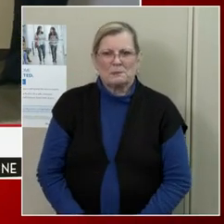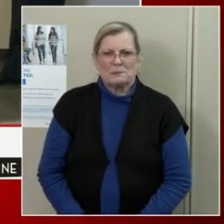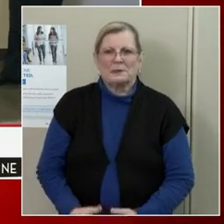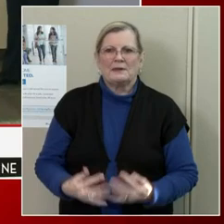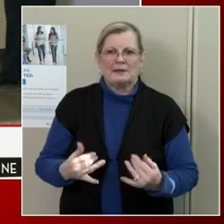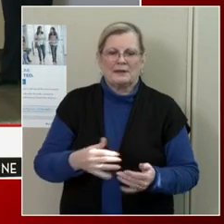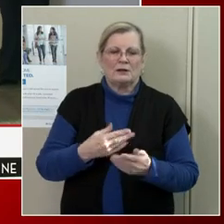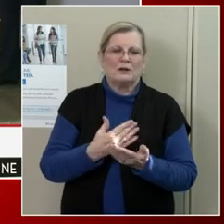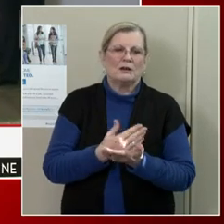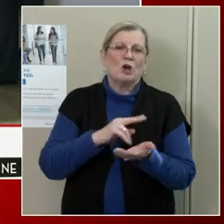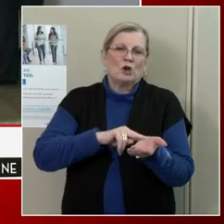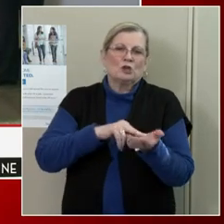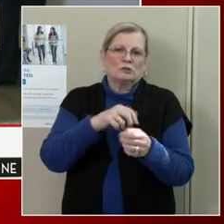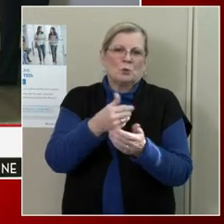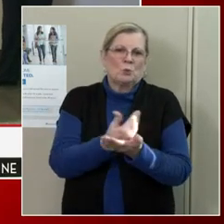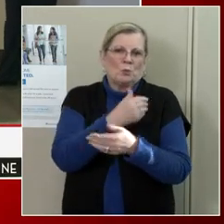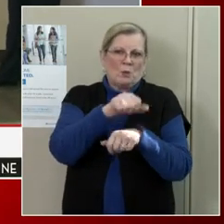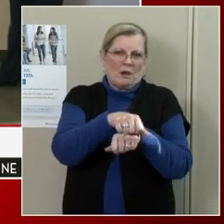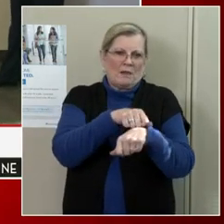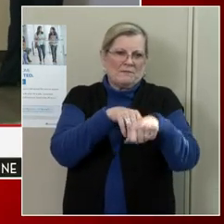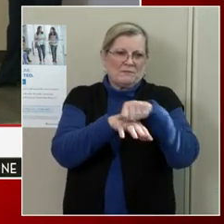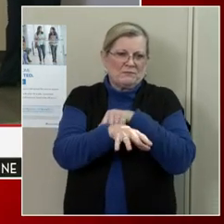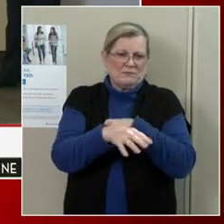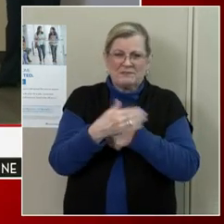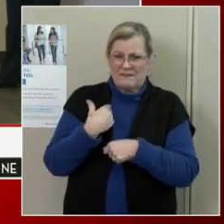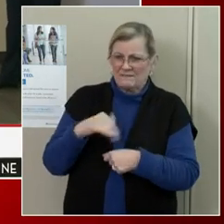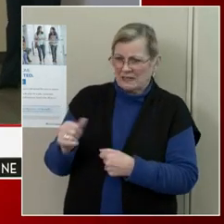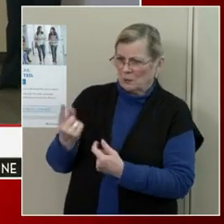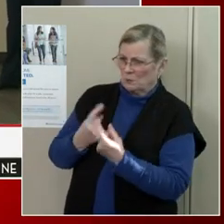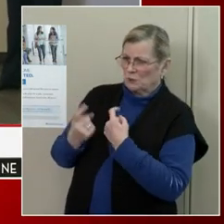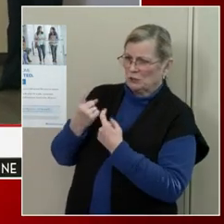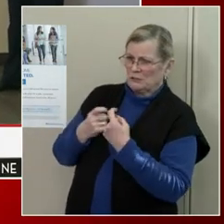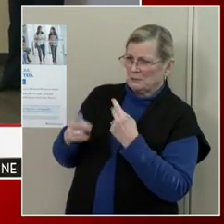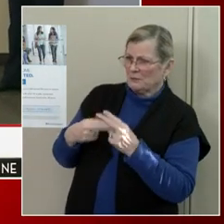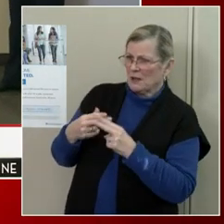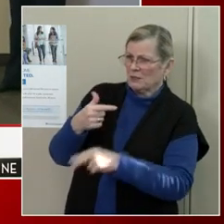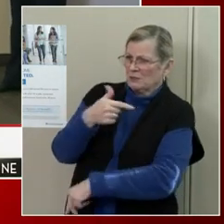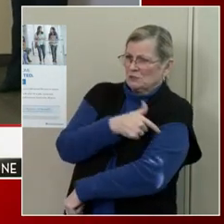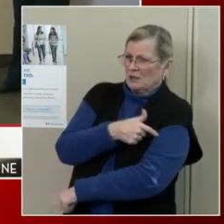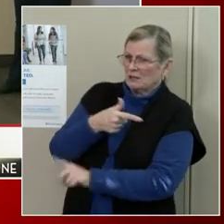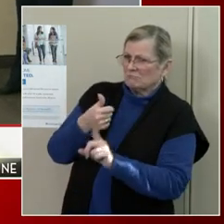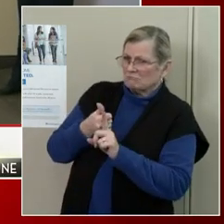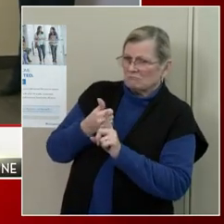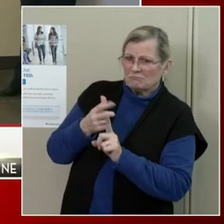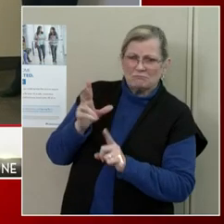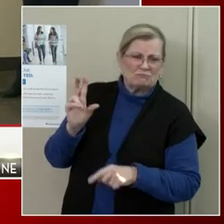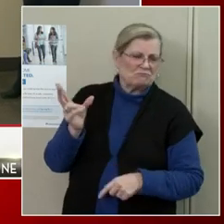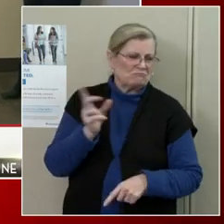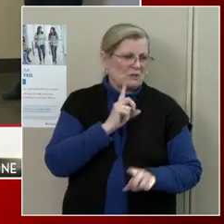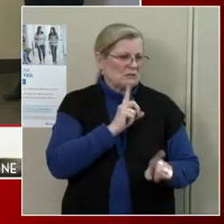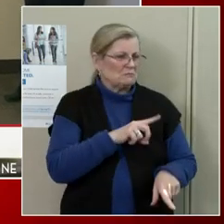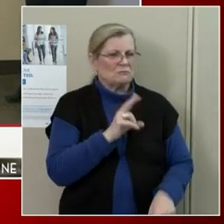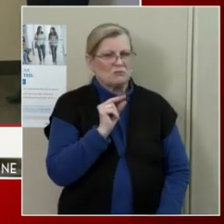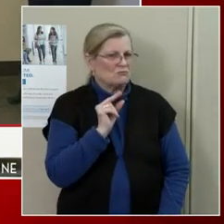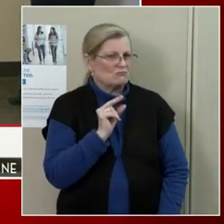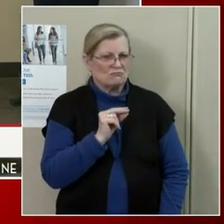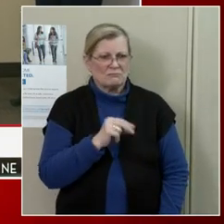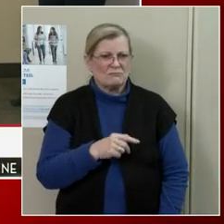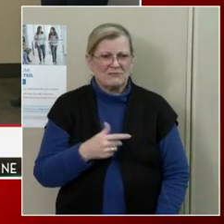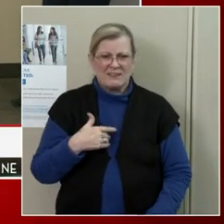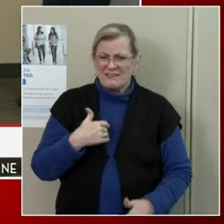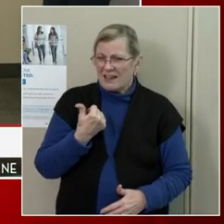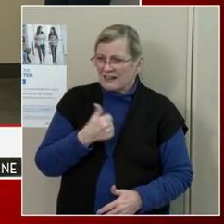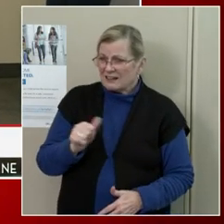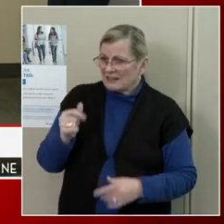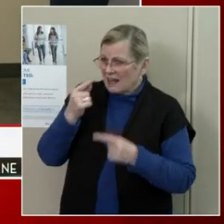Do you have any questions about the vaccine? No, not right now. Okay, and do you have any allergies?